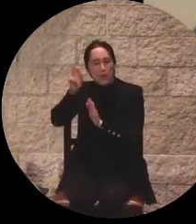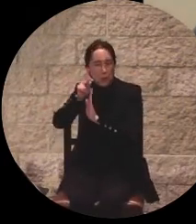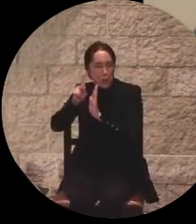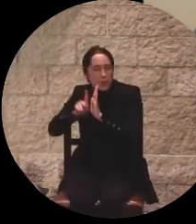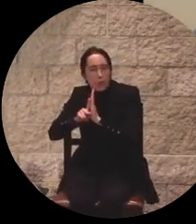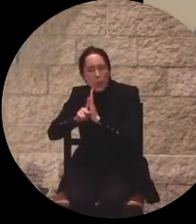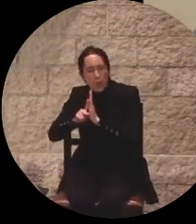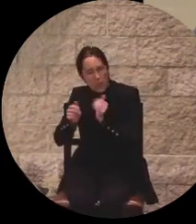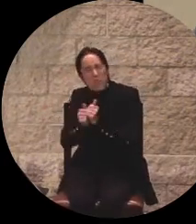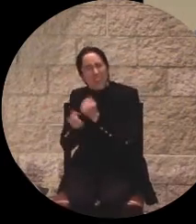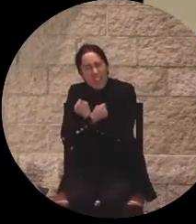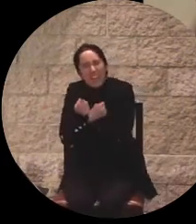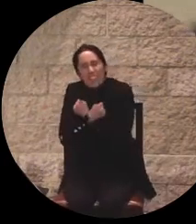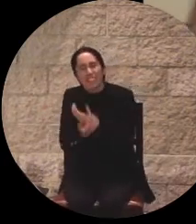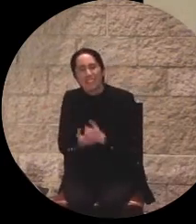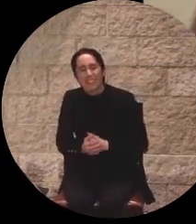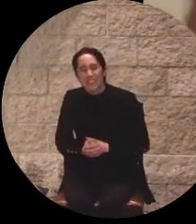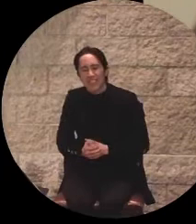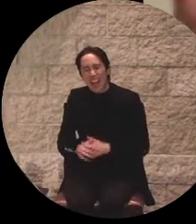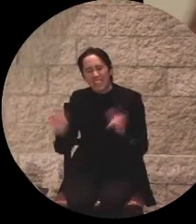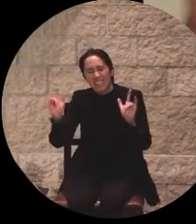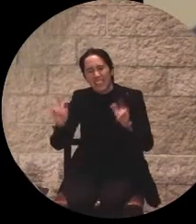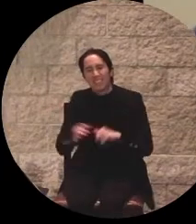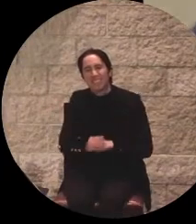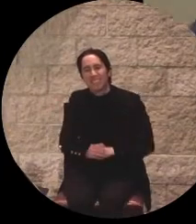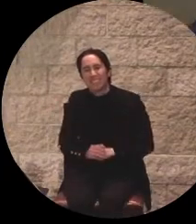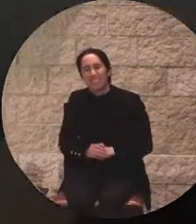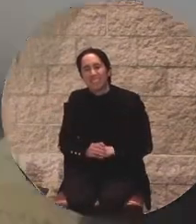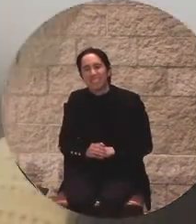space. Love you!